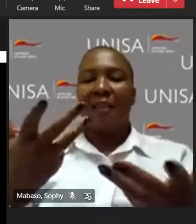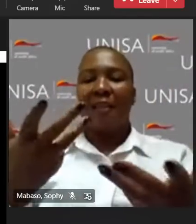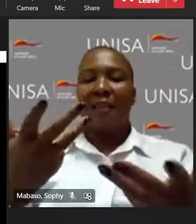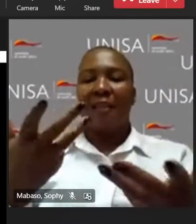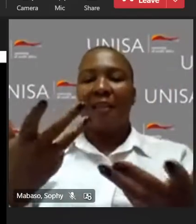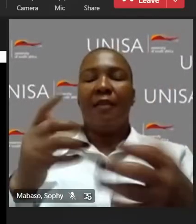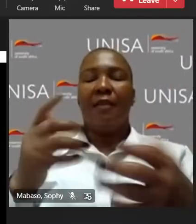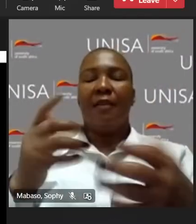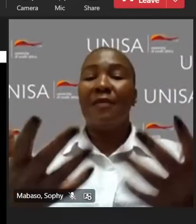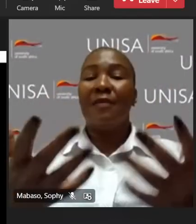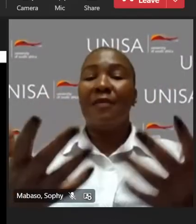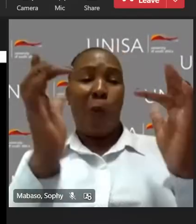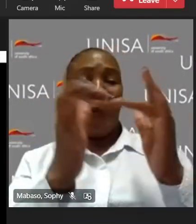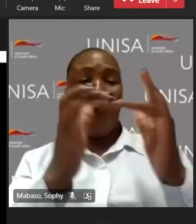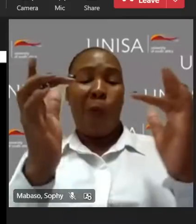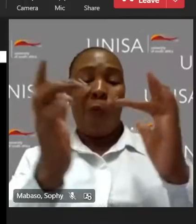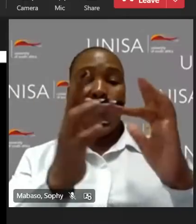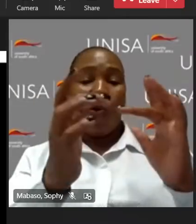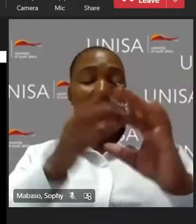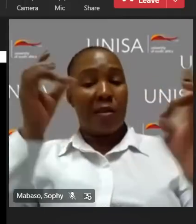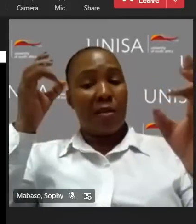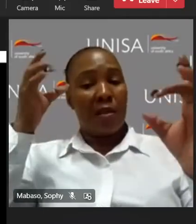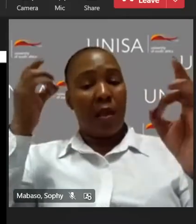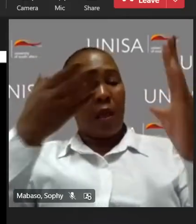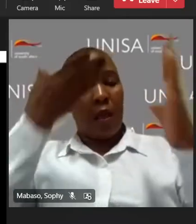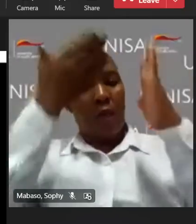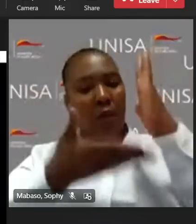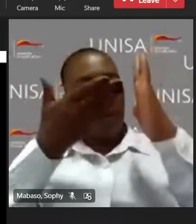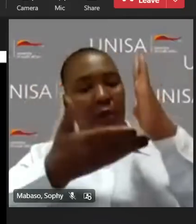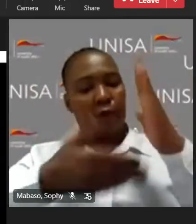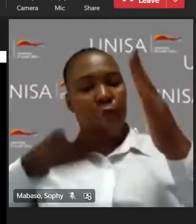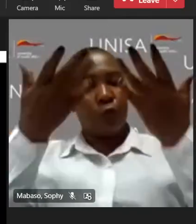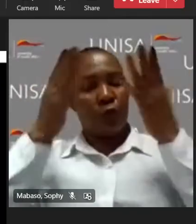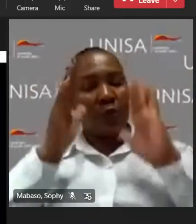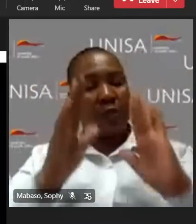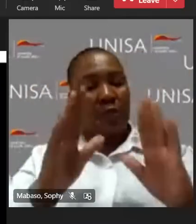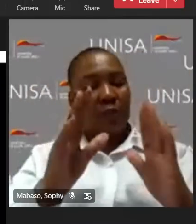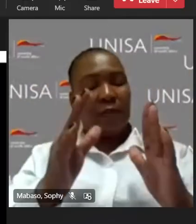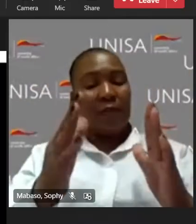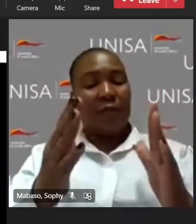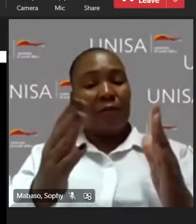here are the contact details of the Advocacy and Resource Center for Students with Disabilities.